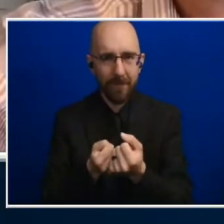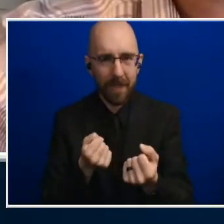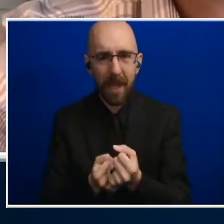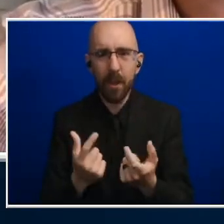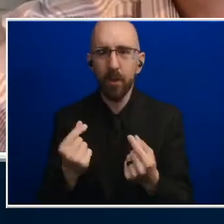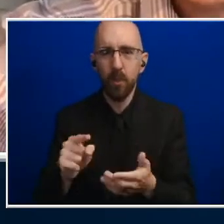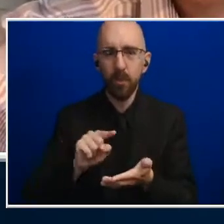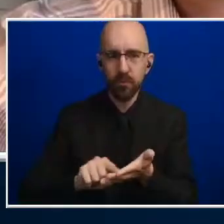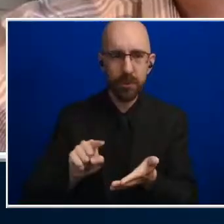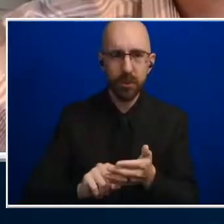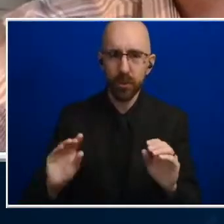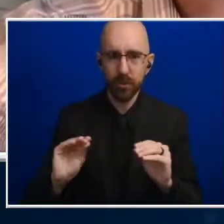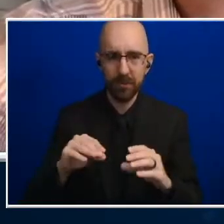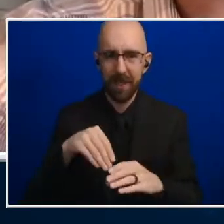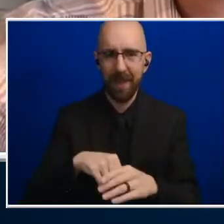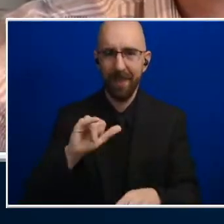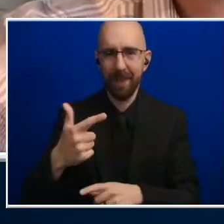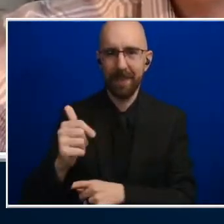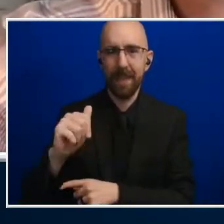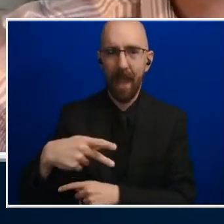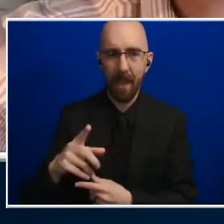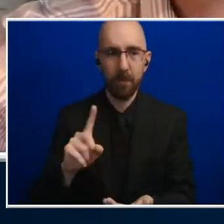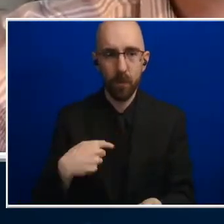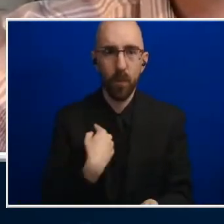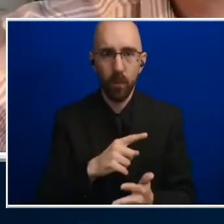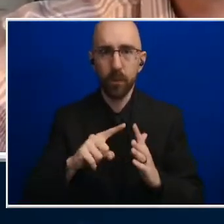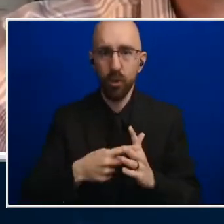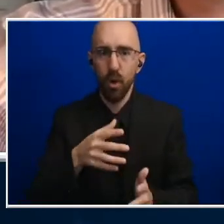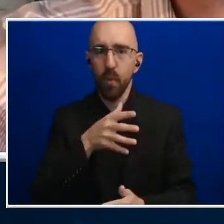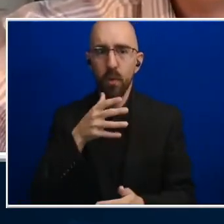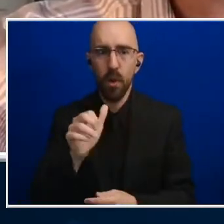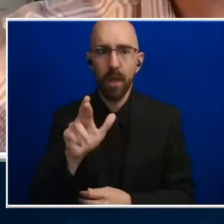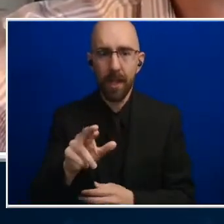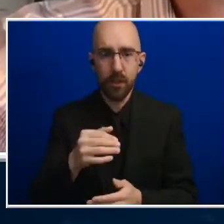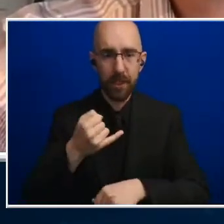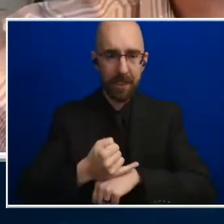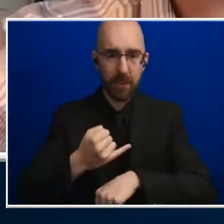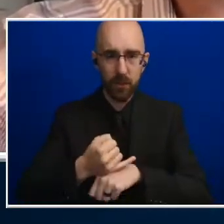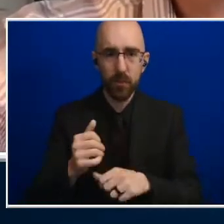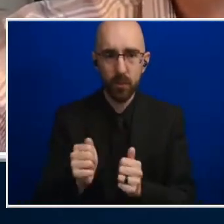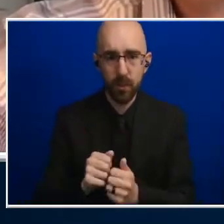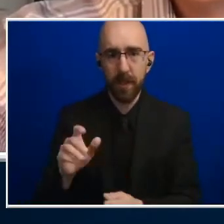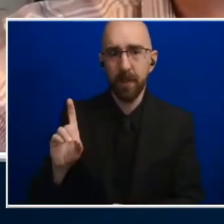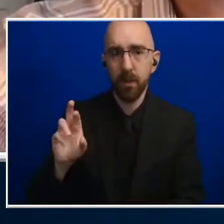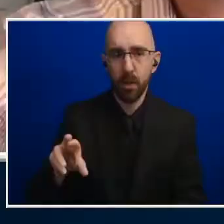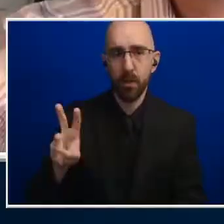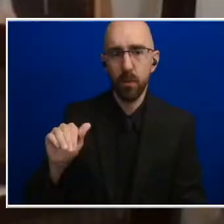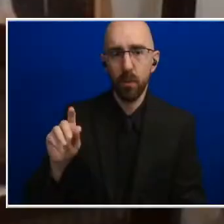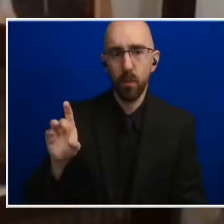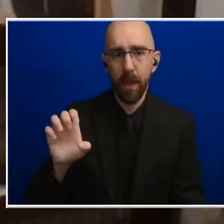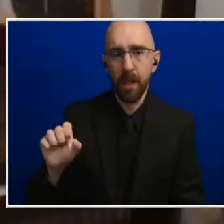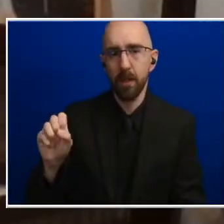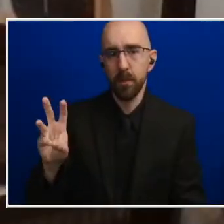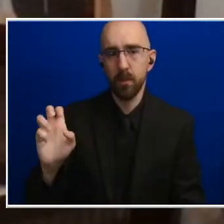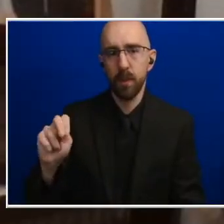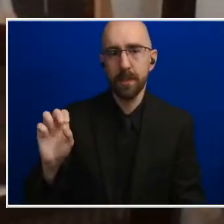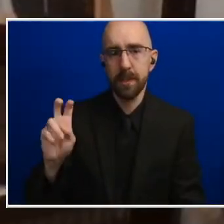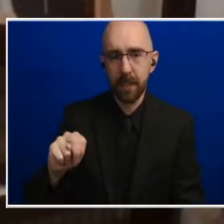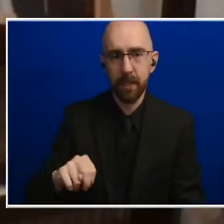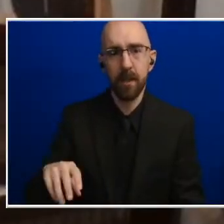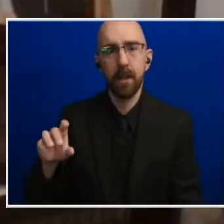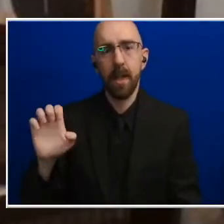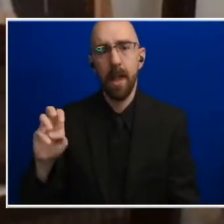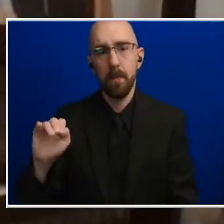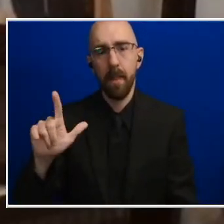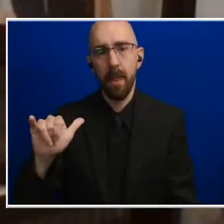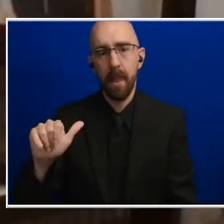research in this gap. And so that's where we started the Rural Cancer Institute. So it was with Dr. Wade Swenson and then Dr. Emily McGovern and then Dr. Swenson's